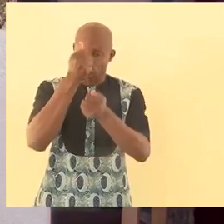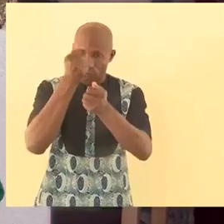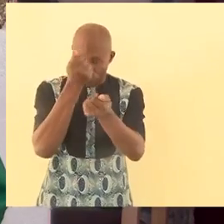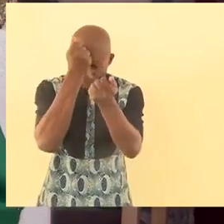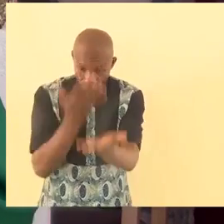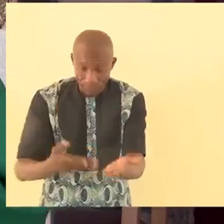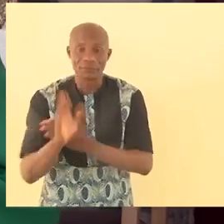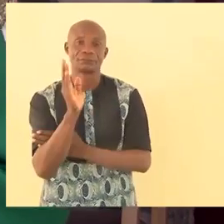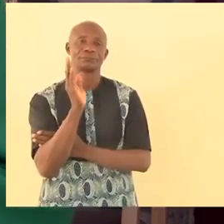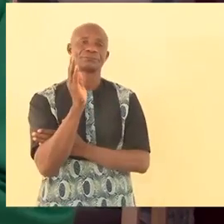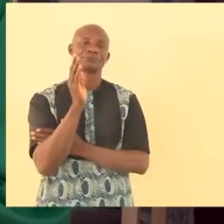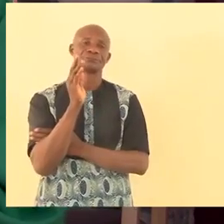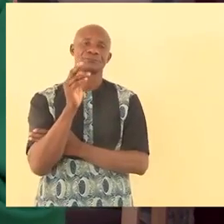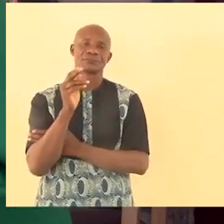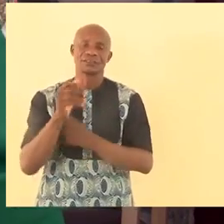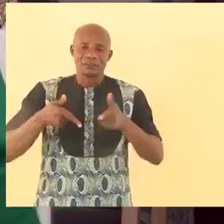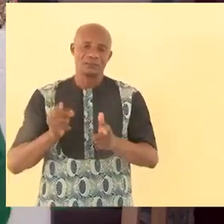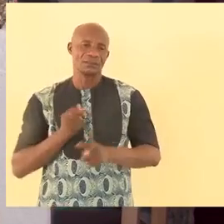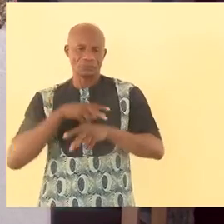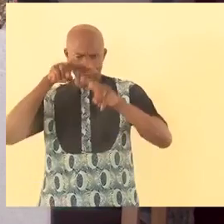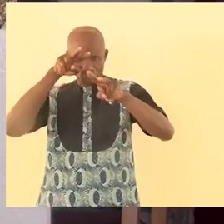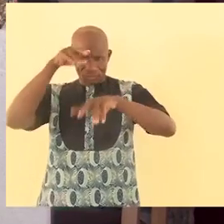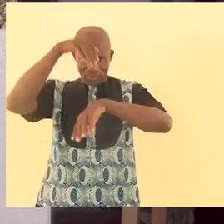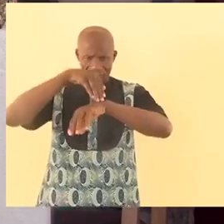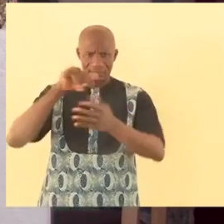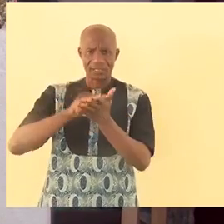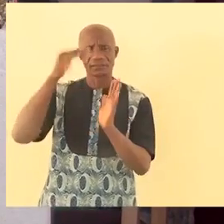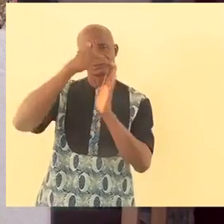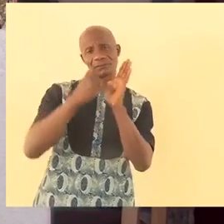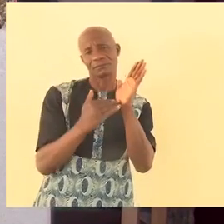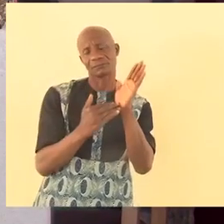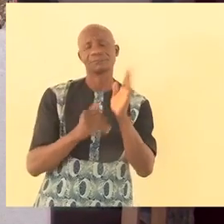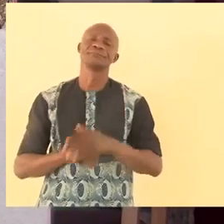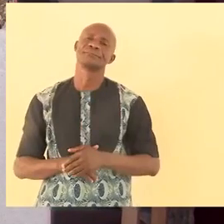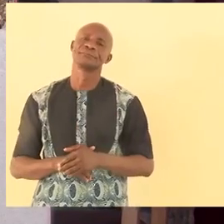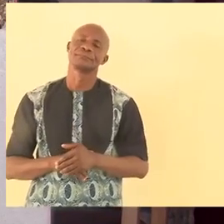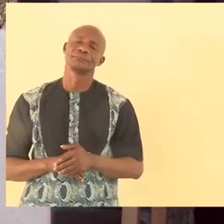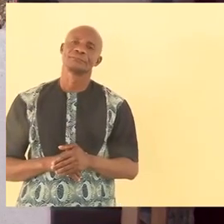God. Now, I want us to take a look at that list.